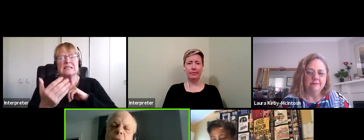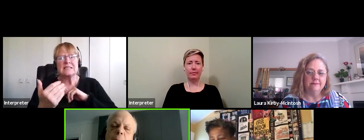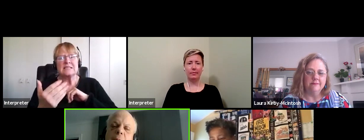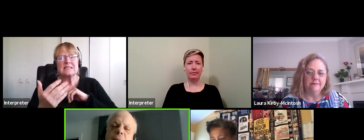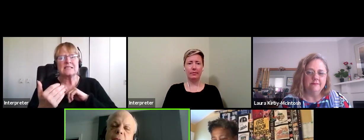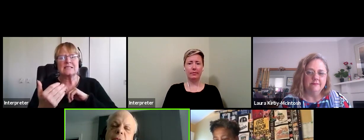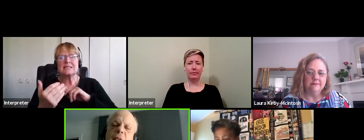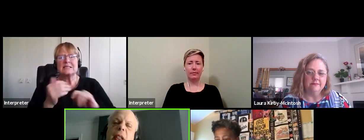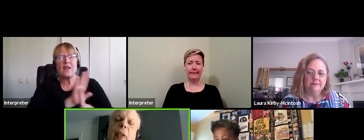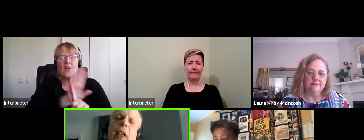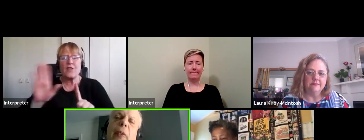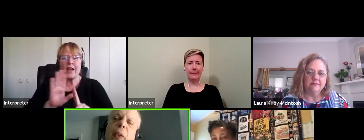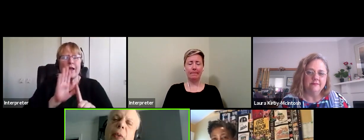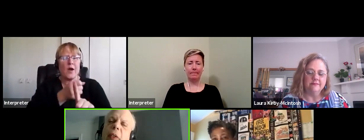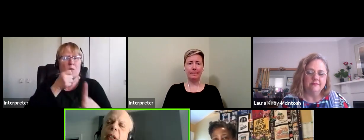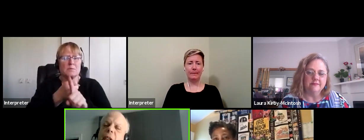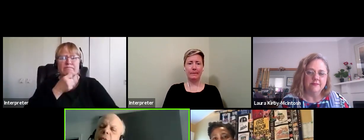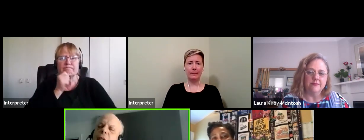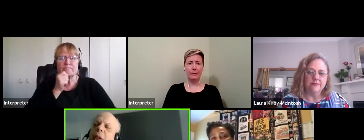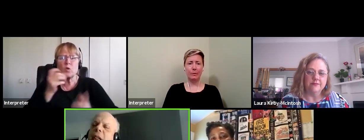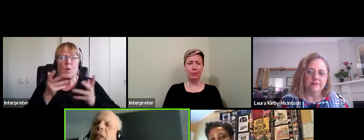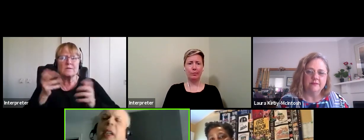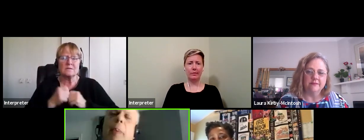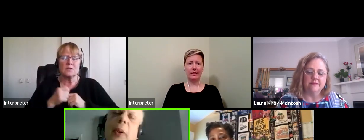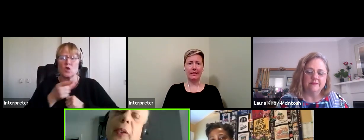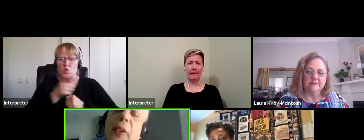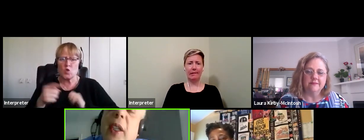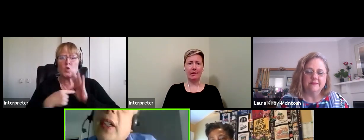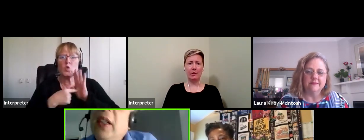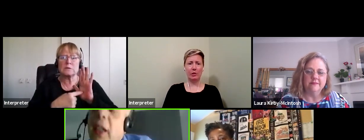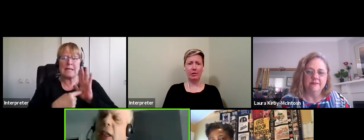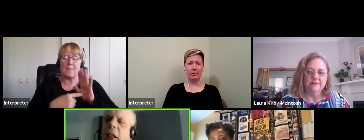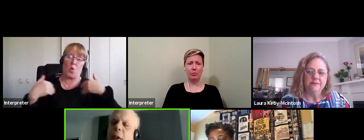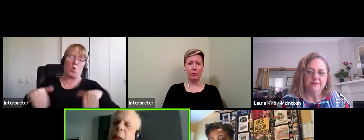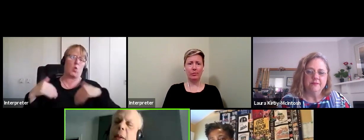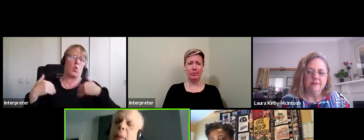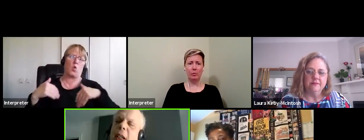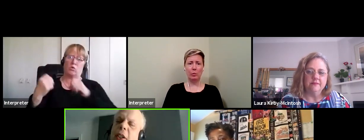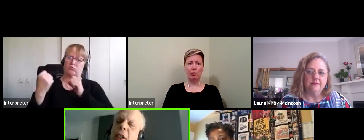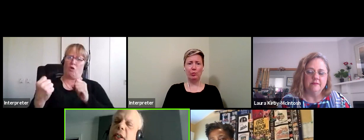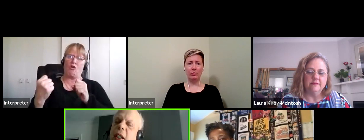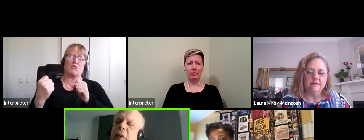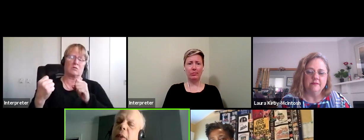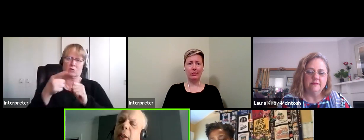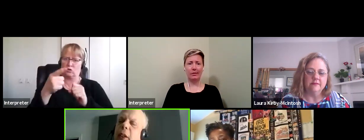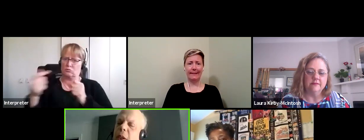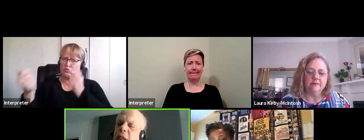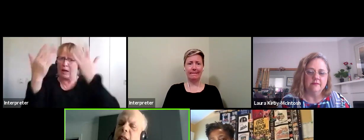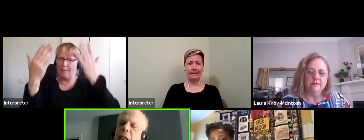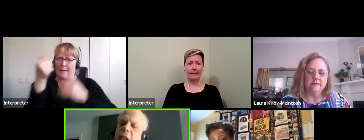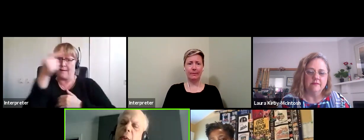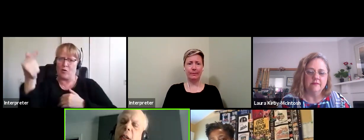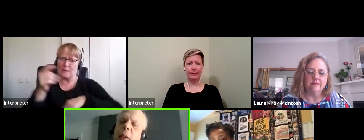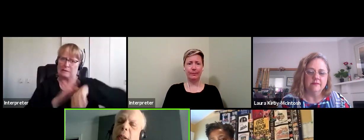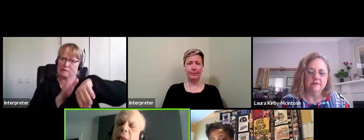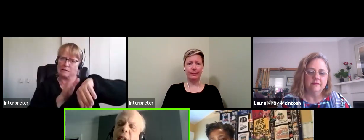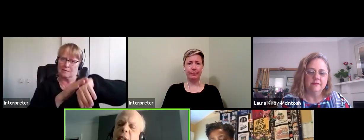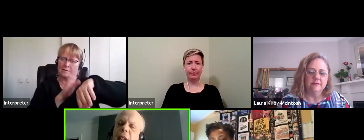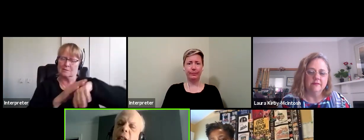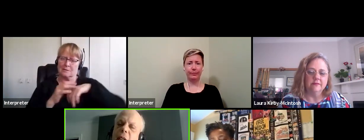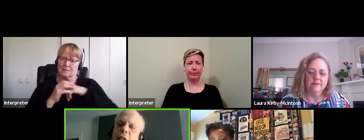particular hardships they're facing? And you've got a few very concrete examples or recommendations that government could take to